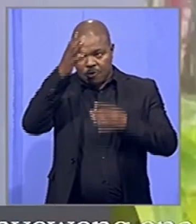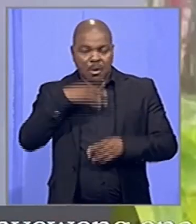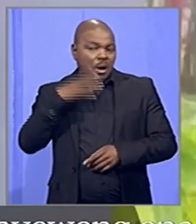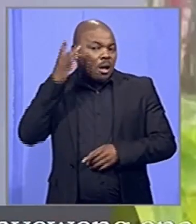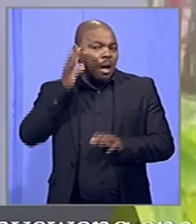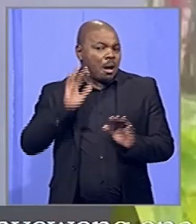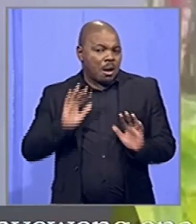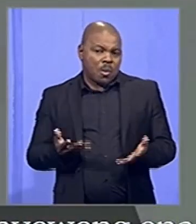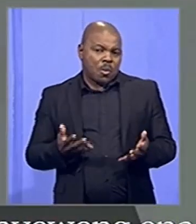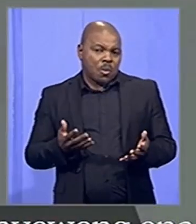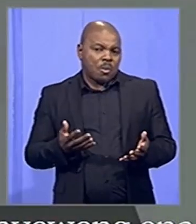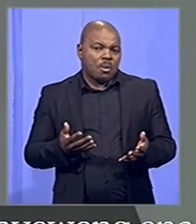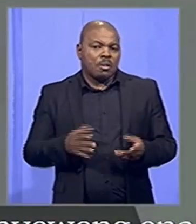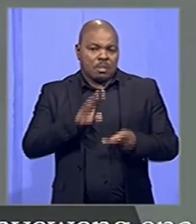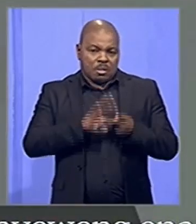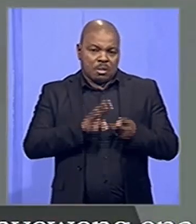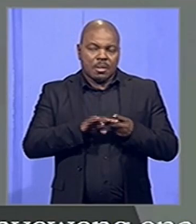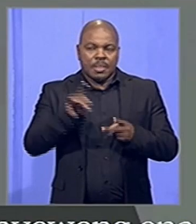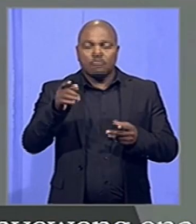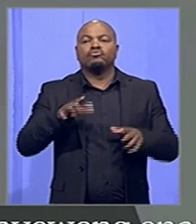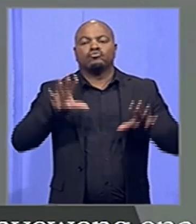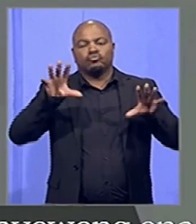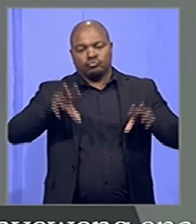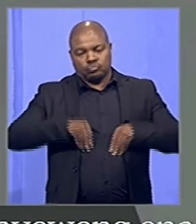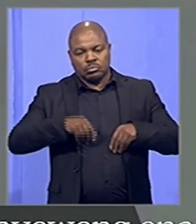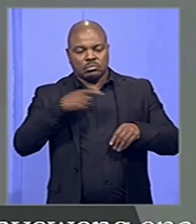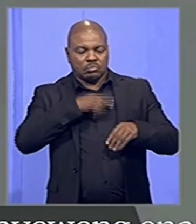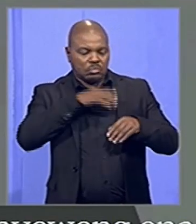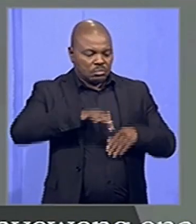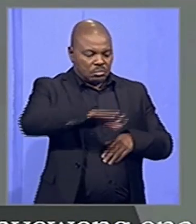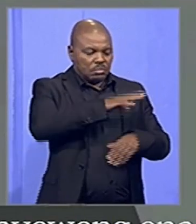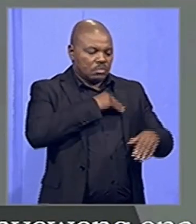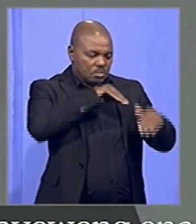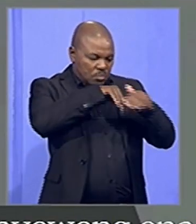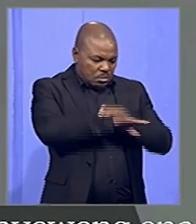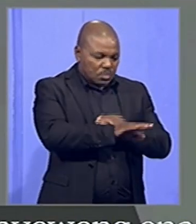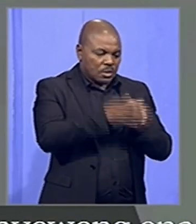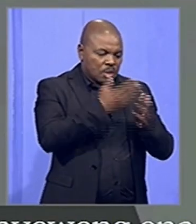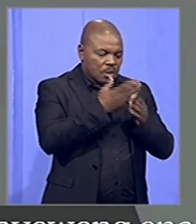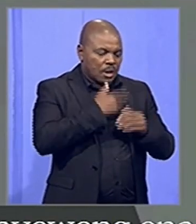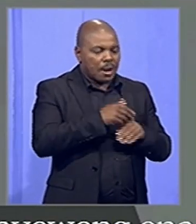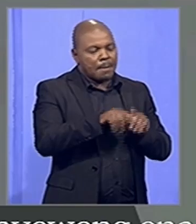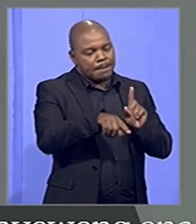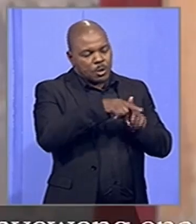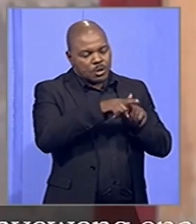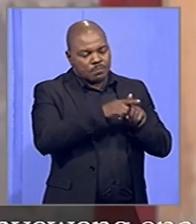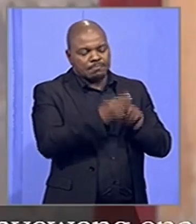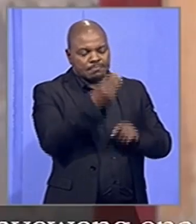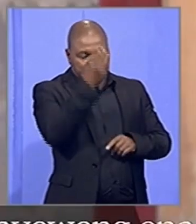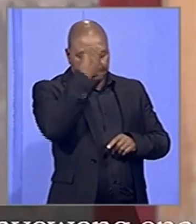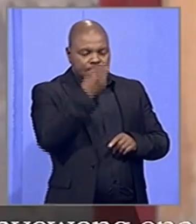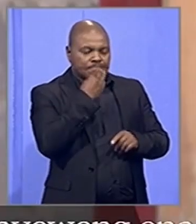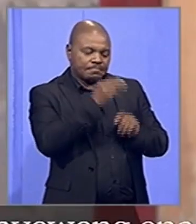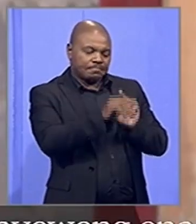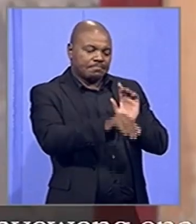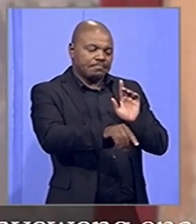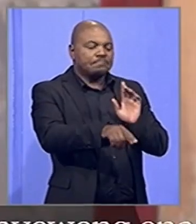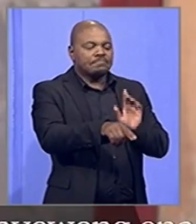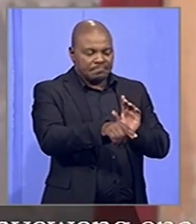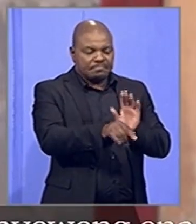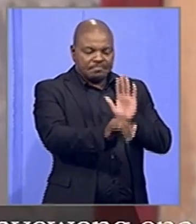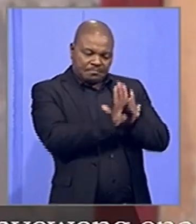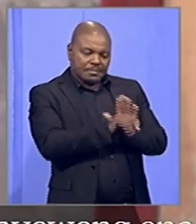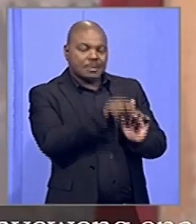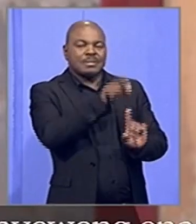incident. Thus, they granted me access to the crime scene to make a positive identification. Yonke